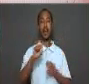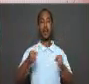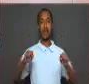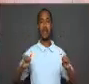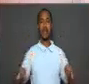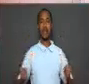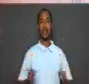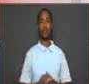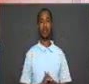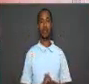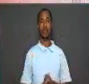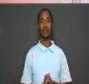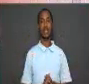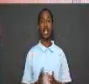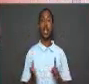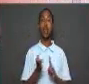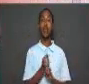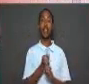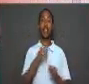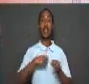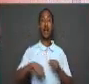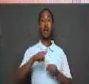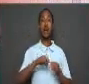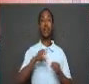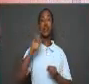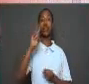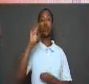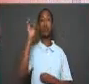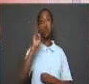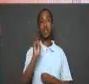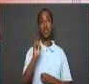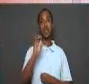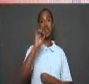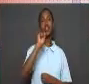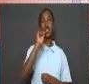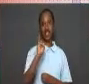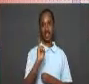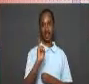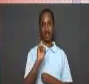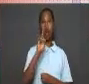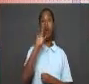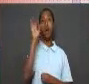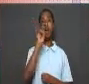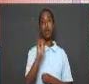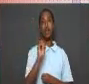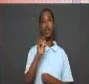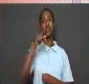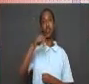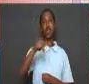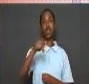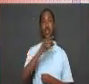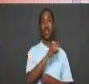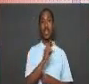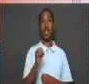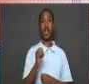brittle. It contains about 2% silicon, 1% phosphorus